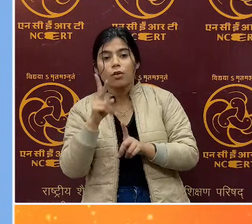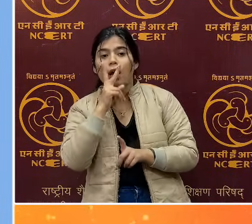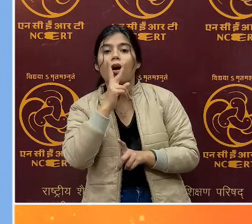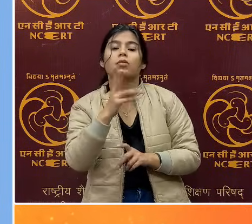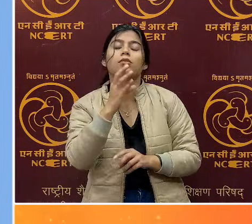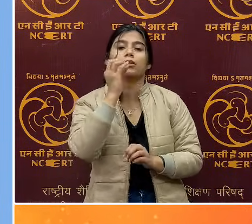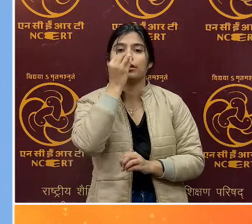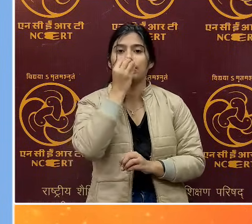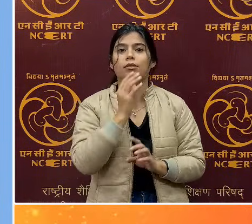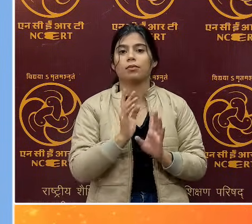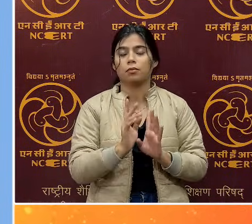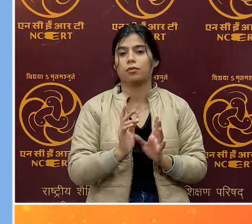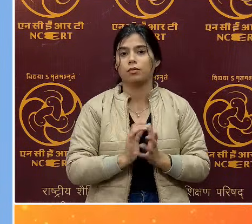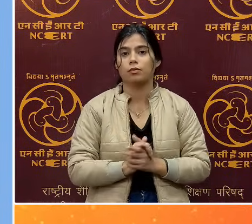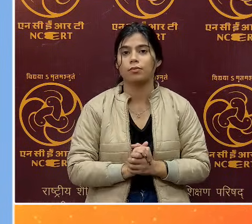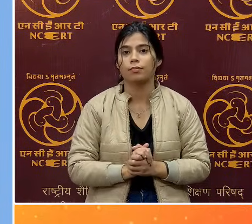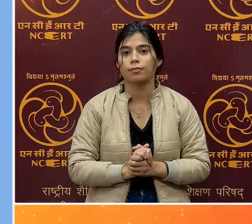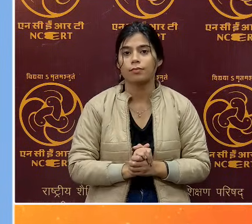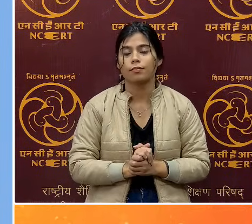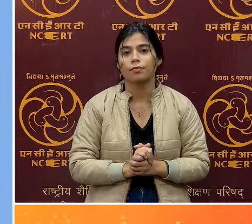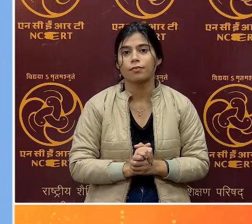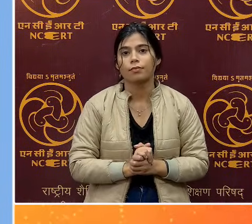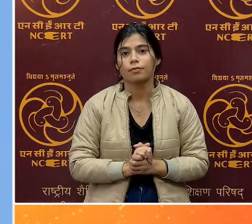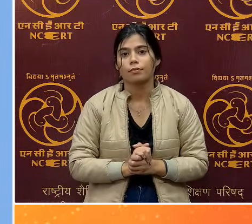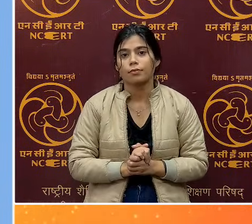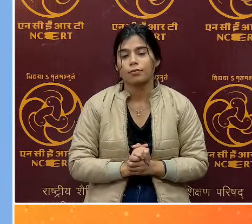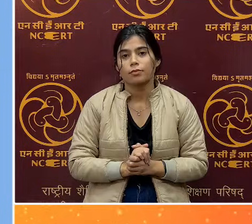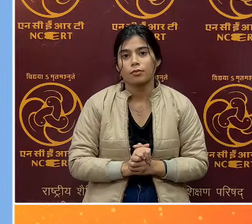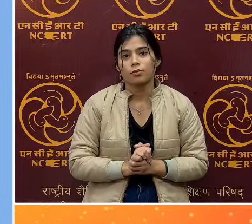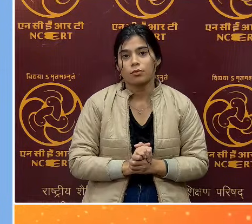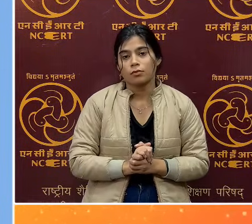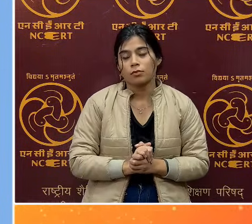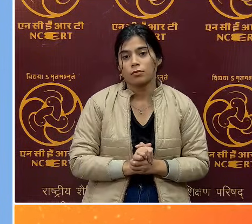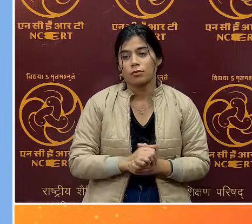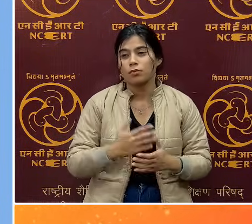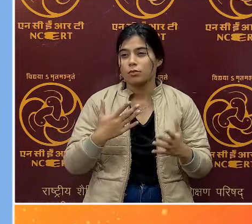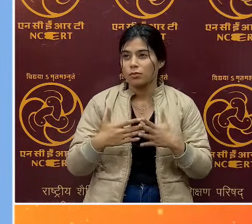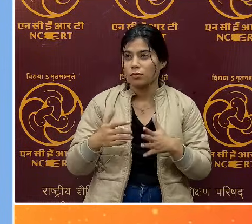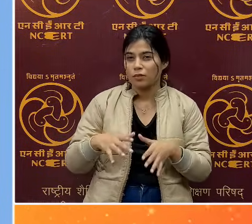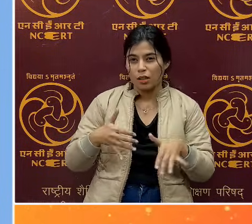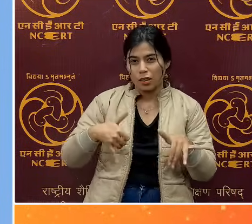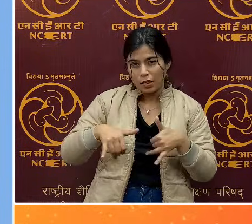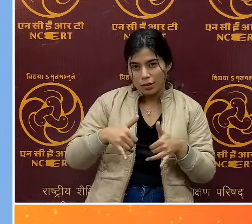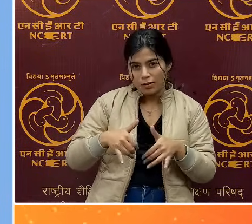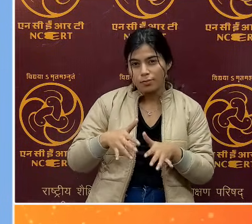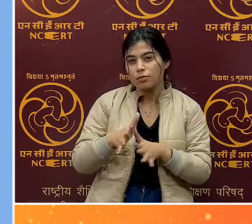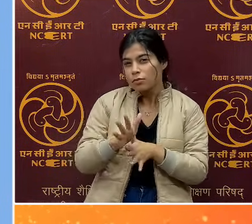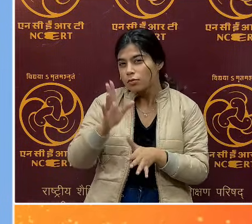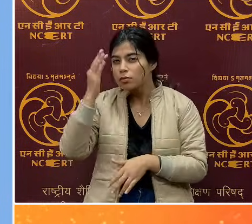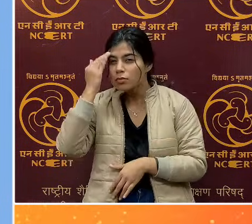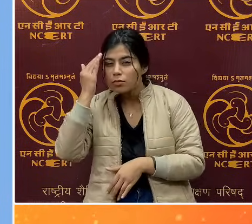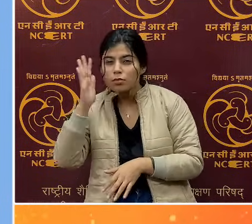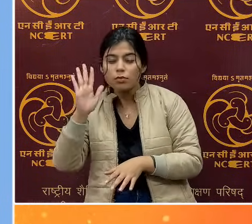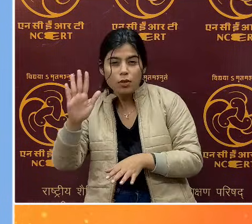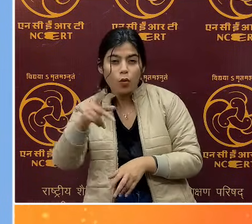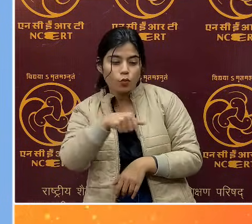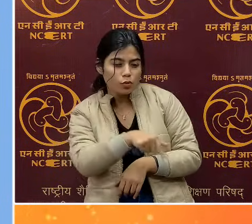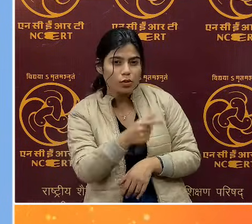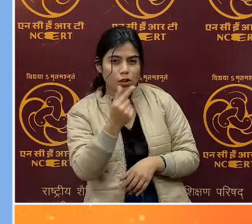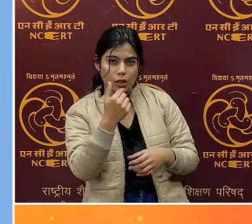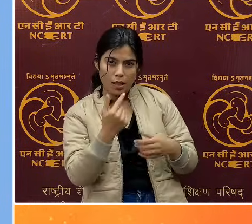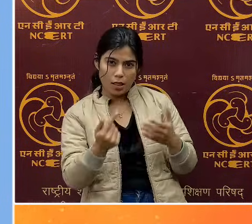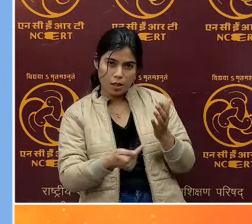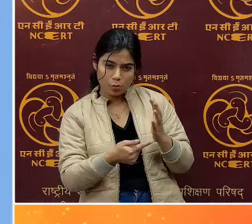we can use this? Wild guesses? Any of the game? In the gamings also Yes. we can